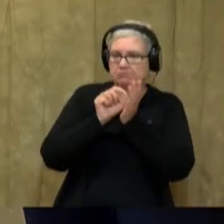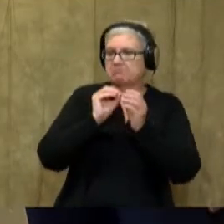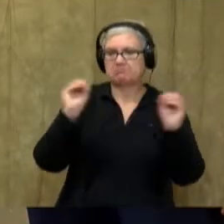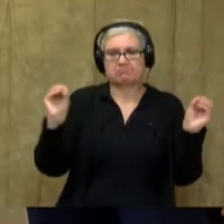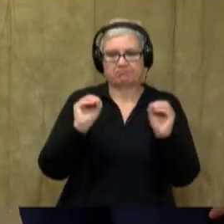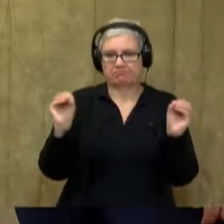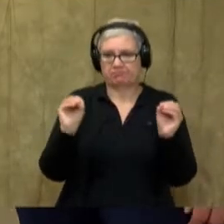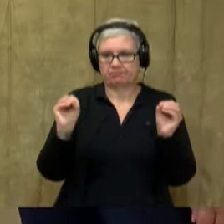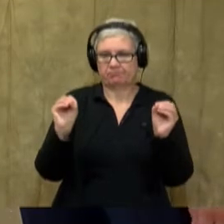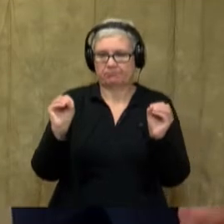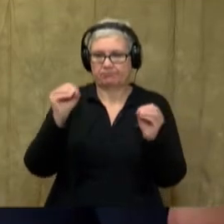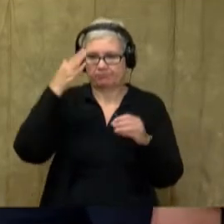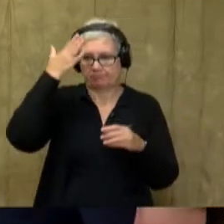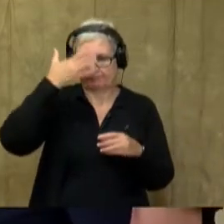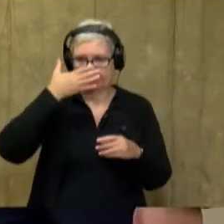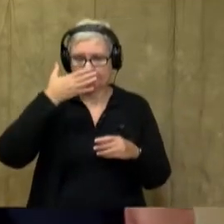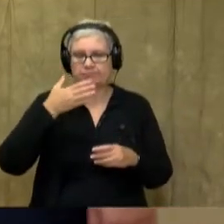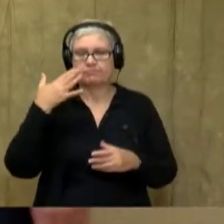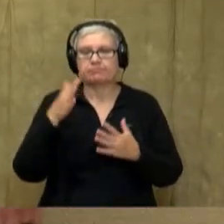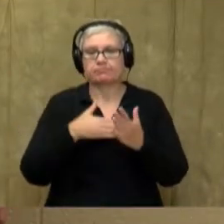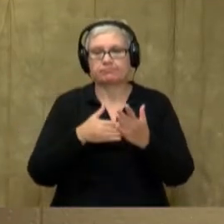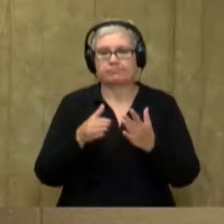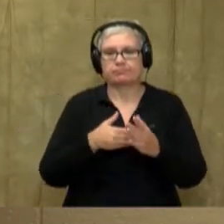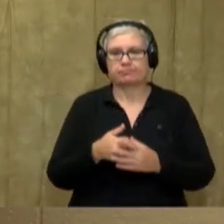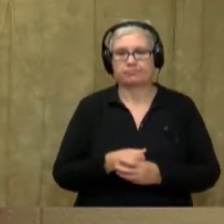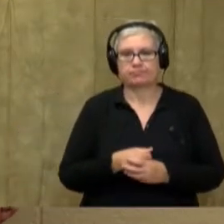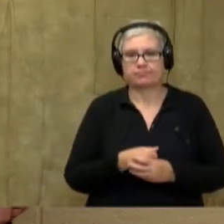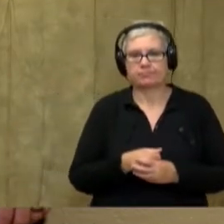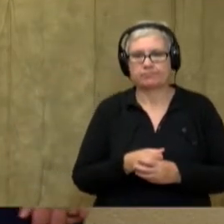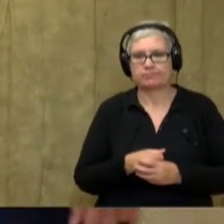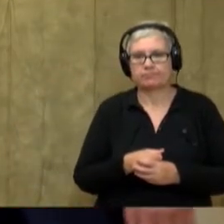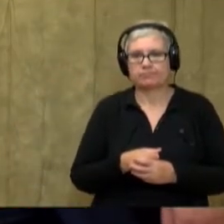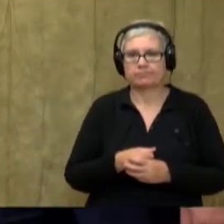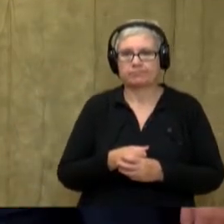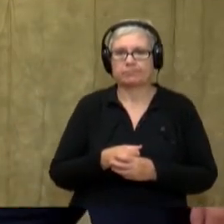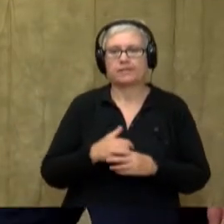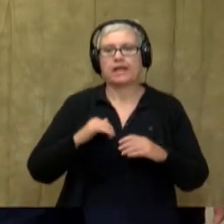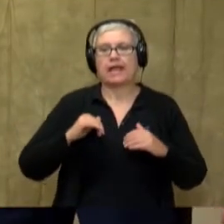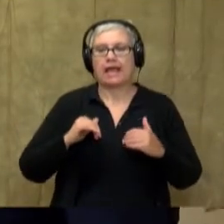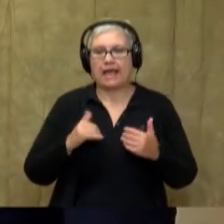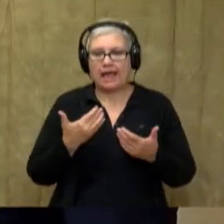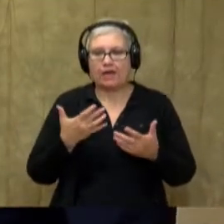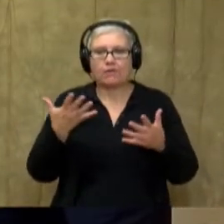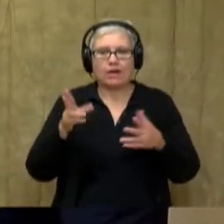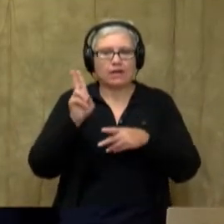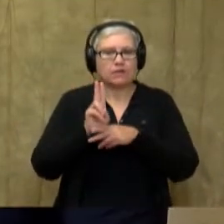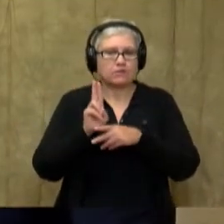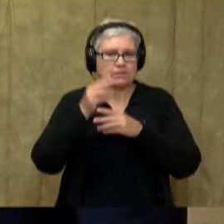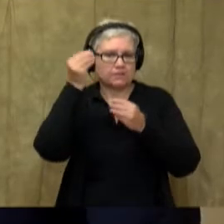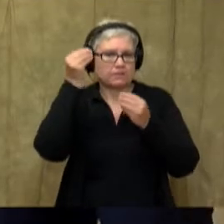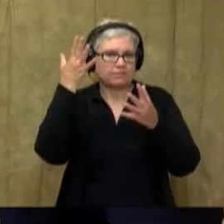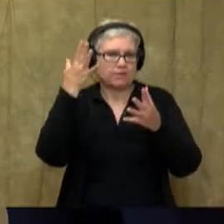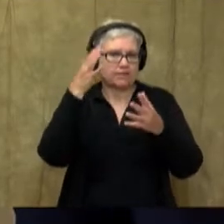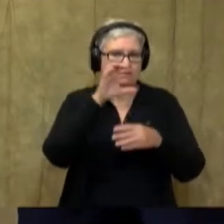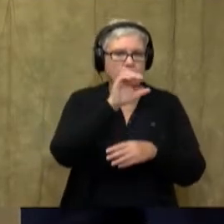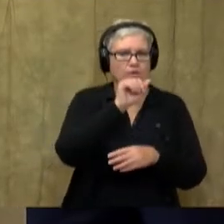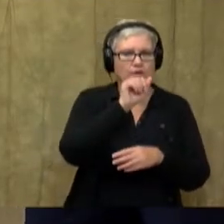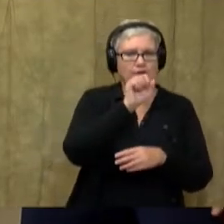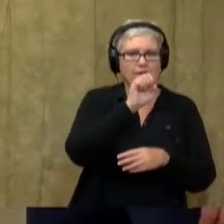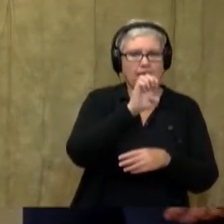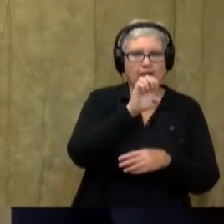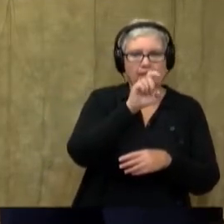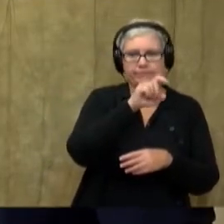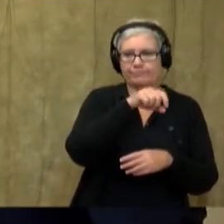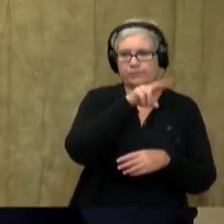all. Now, how can we use this information for case 2, for case 3, case 4 on the previous